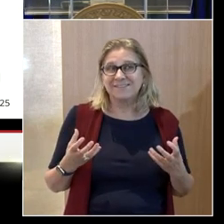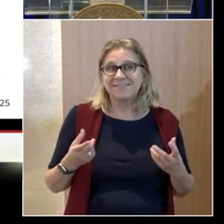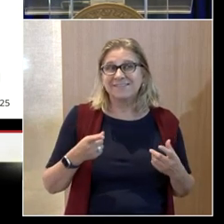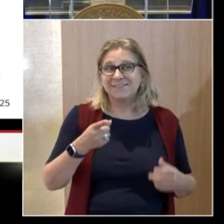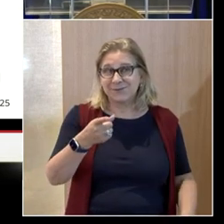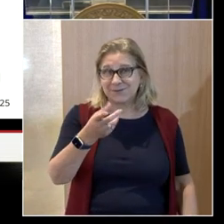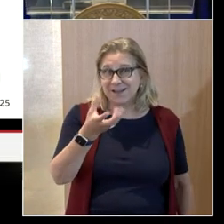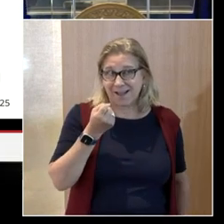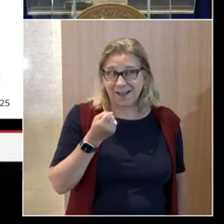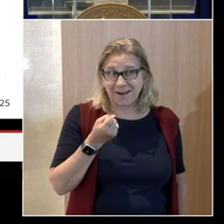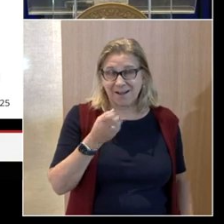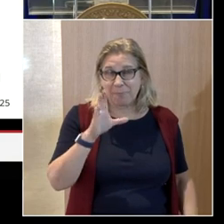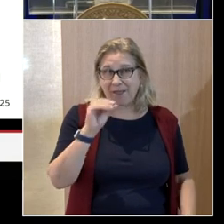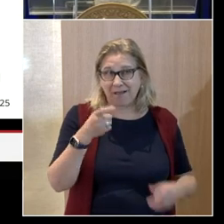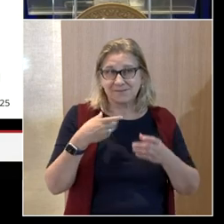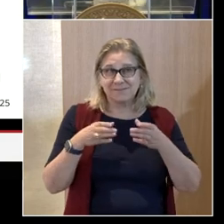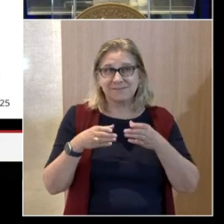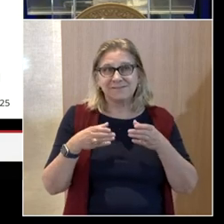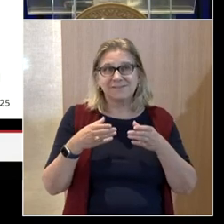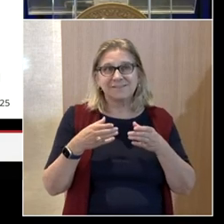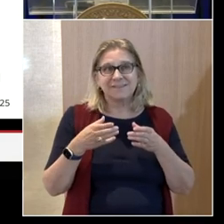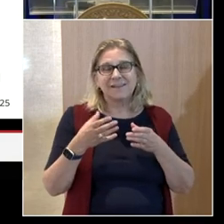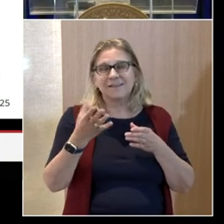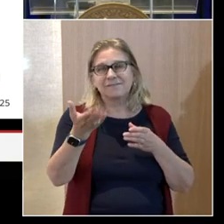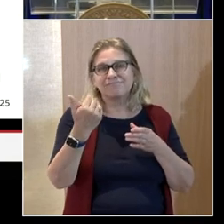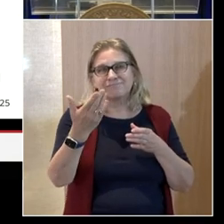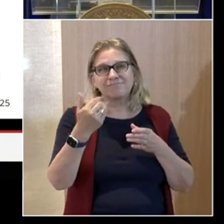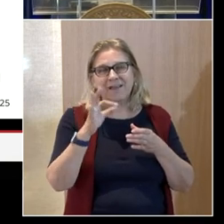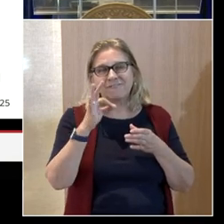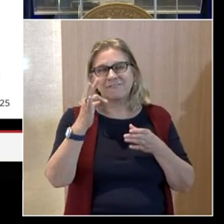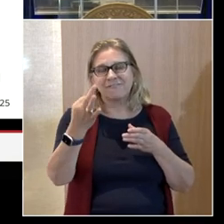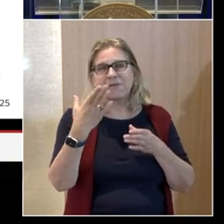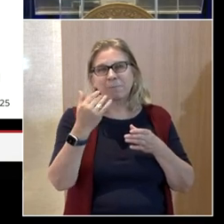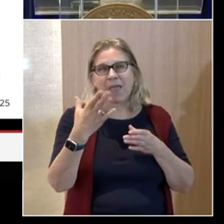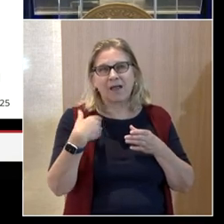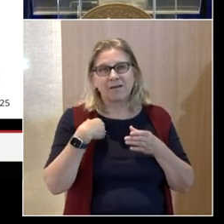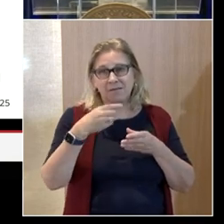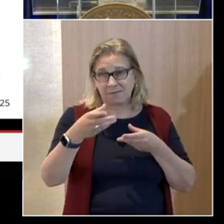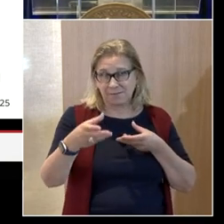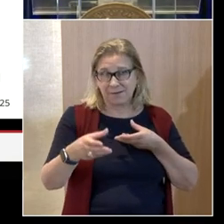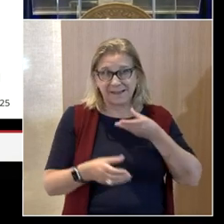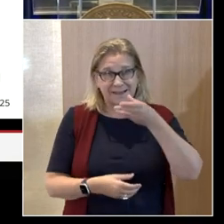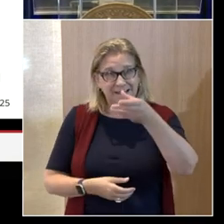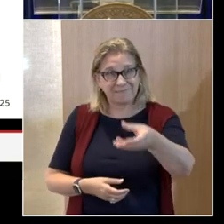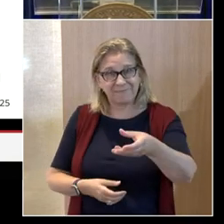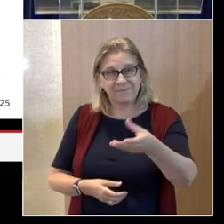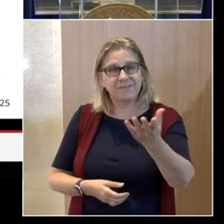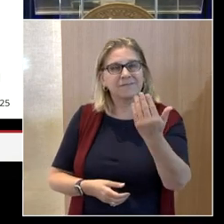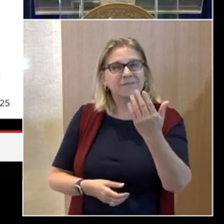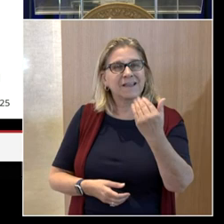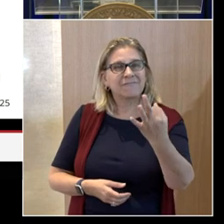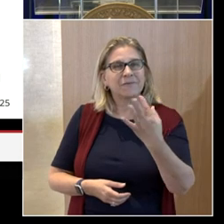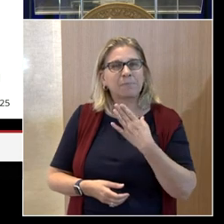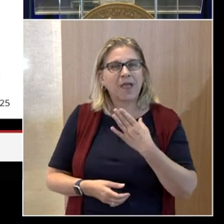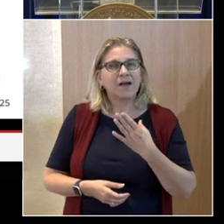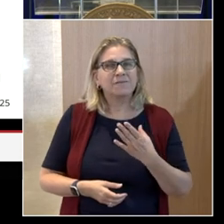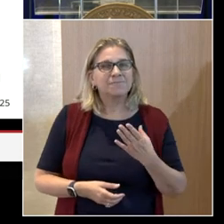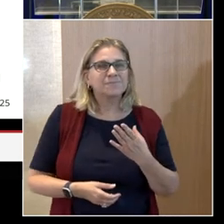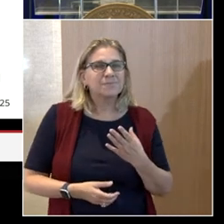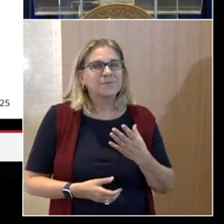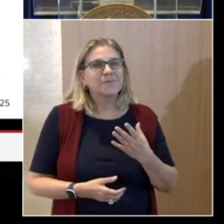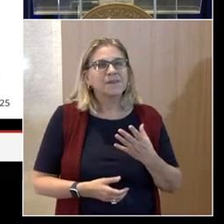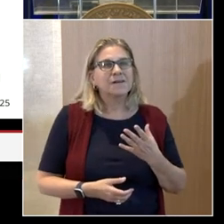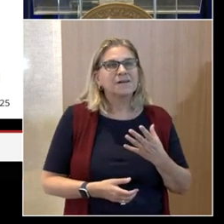And how are you going to help us build downtown? Or how are you going to be a part of building downtown? And so please take them, and please consider it